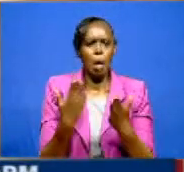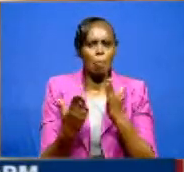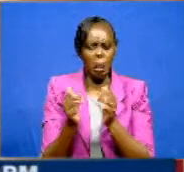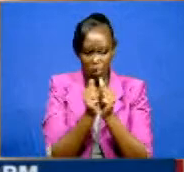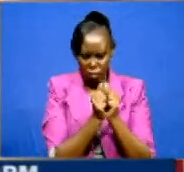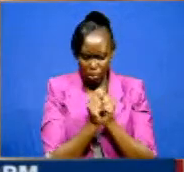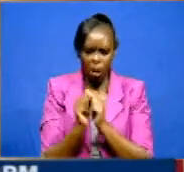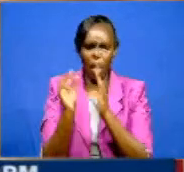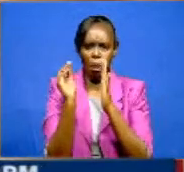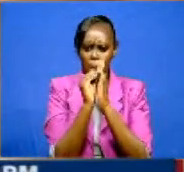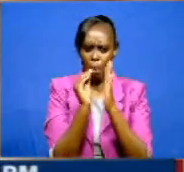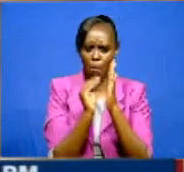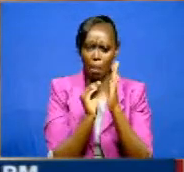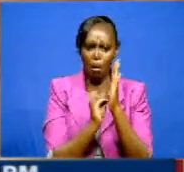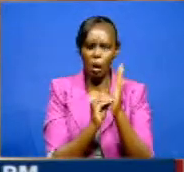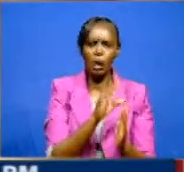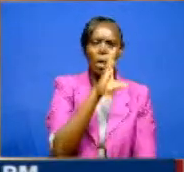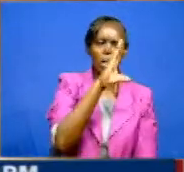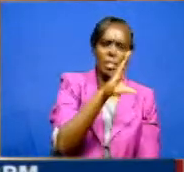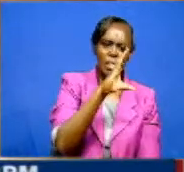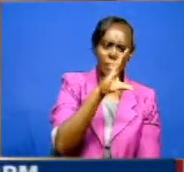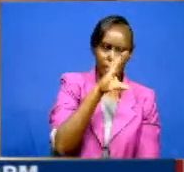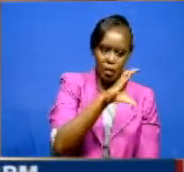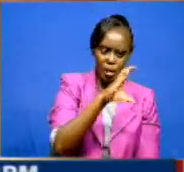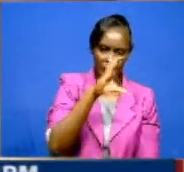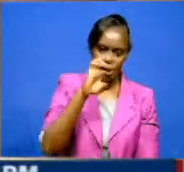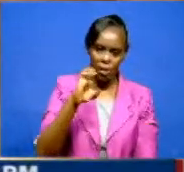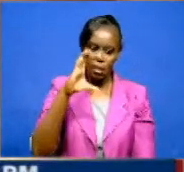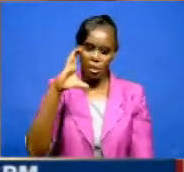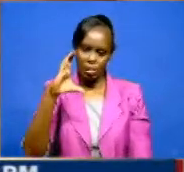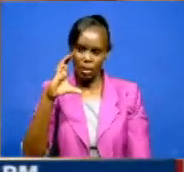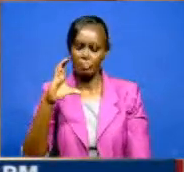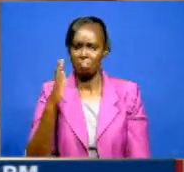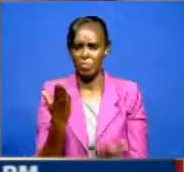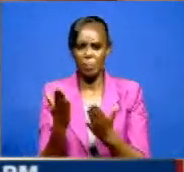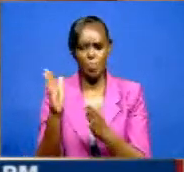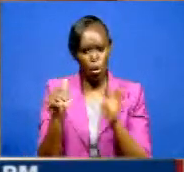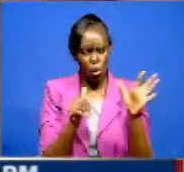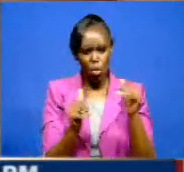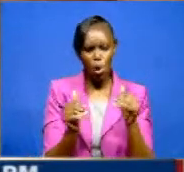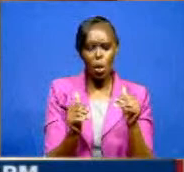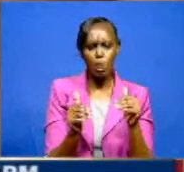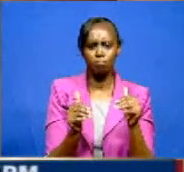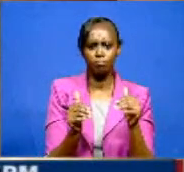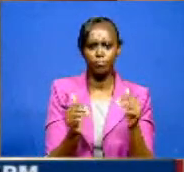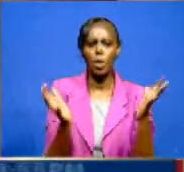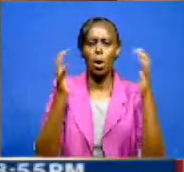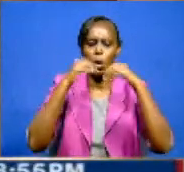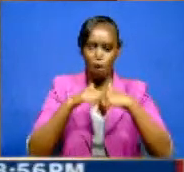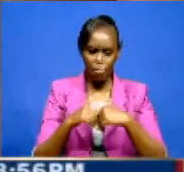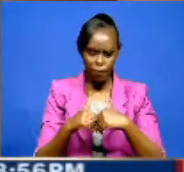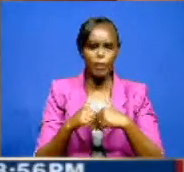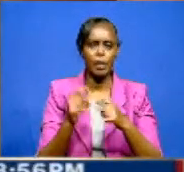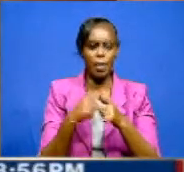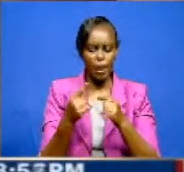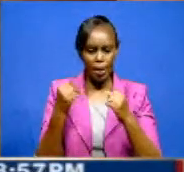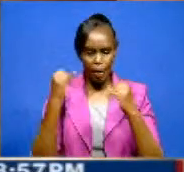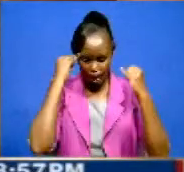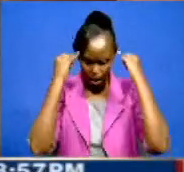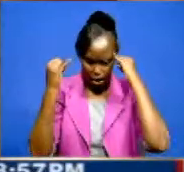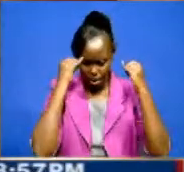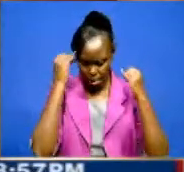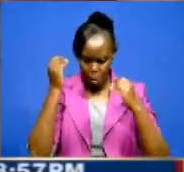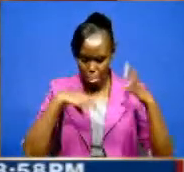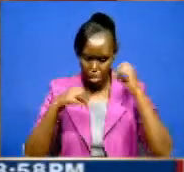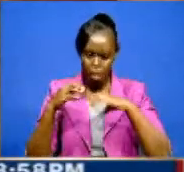together these CECs in some sort of conference or a discussion or in a seminar, so that some of these ideas can be introduced